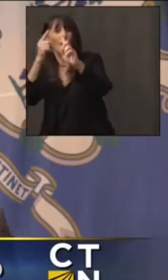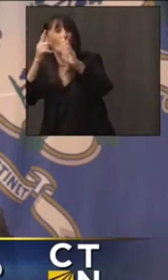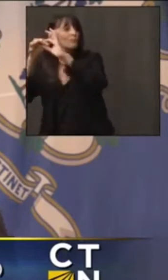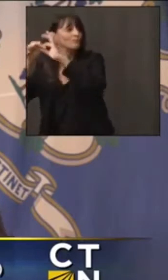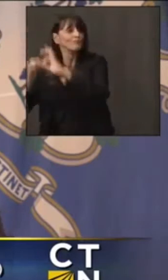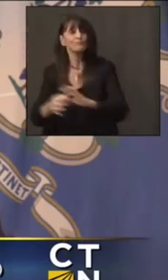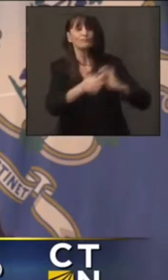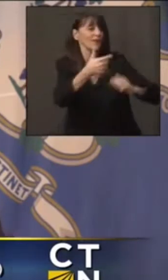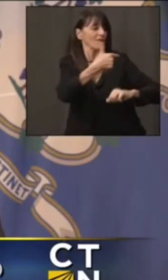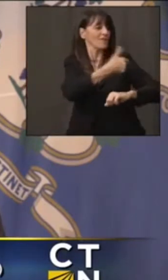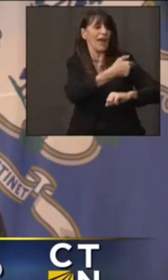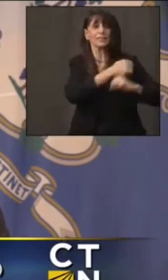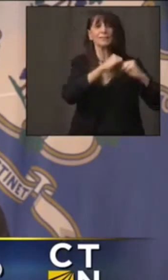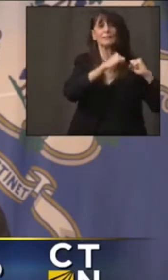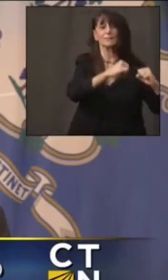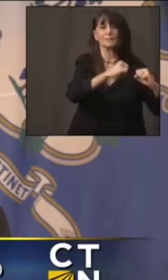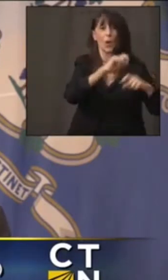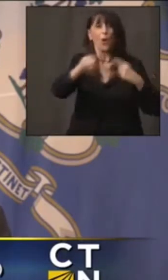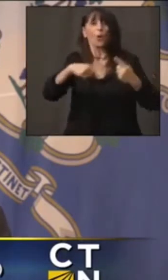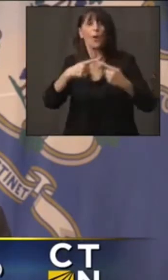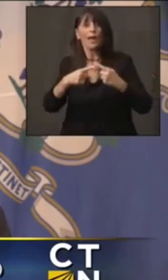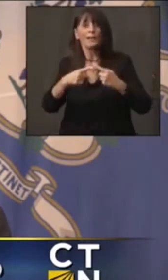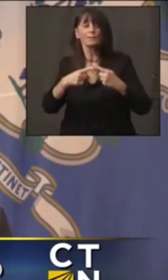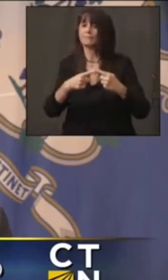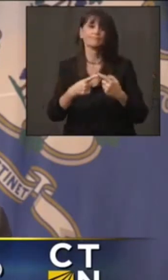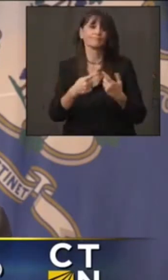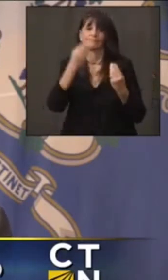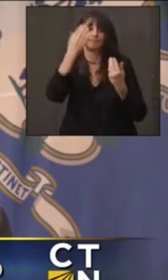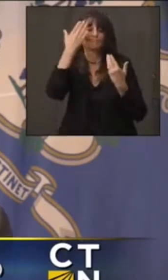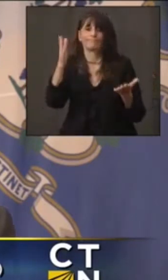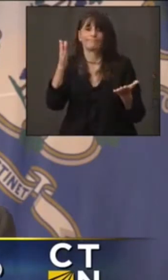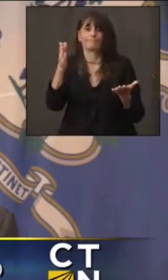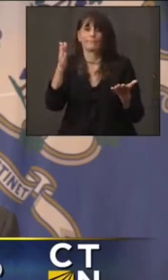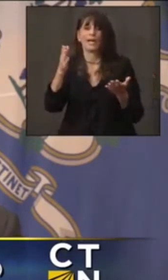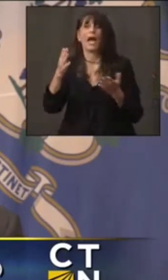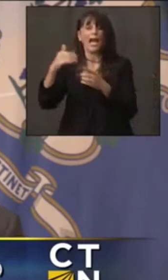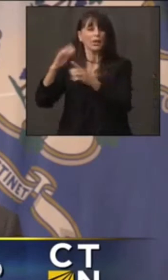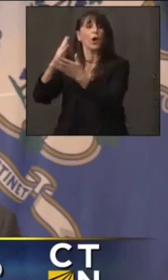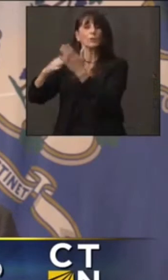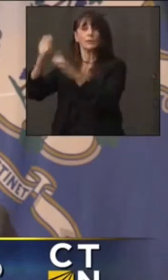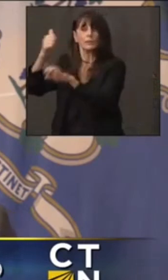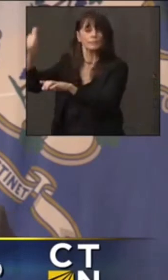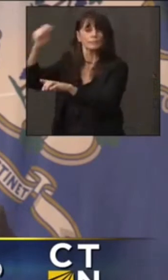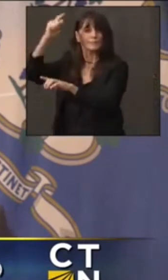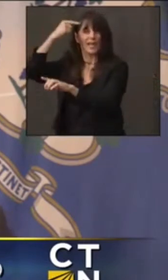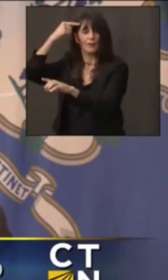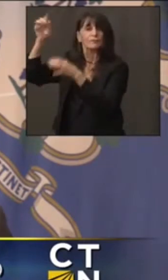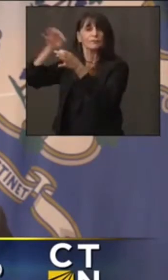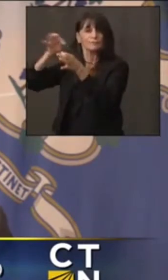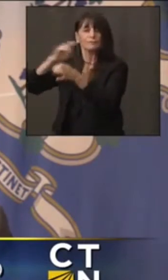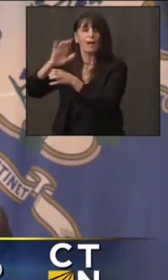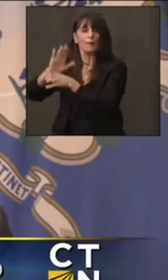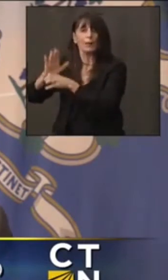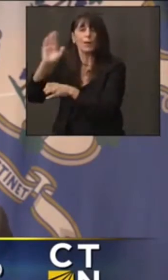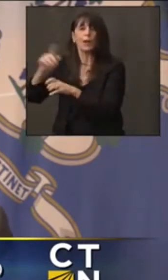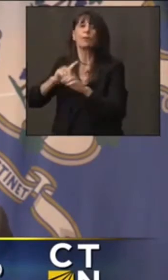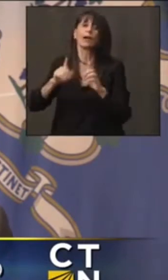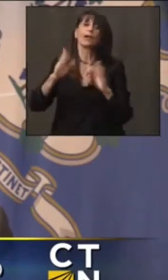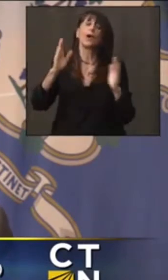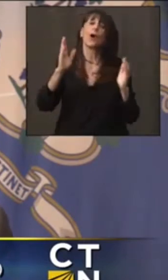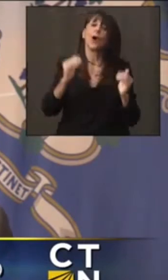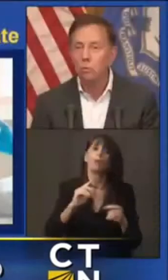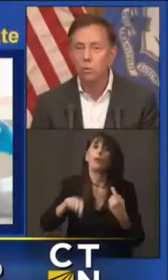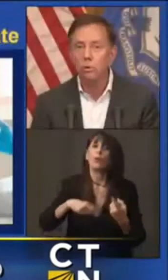when it's going to be here. It's not going to be here as soon as some of the political promises, but it should be available by sometime in the